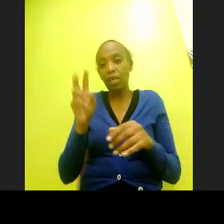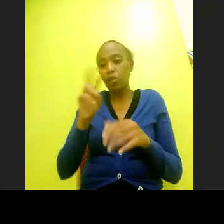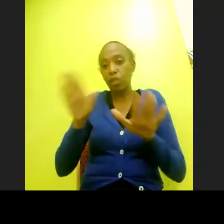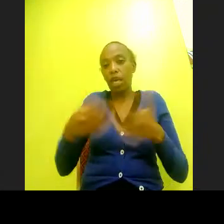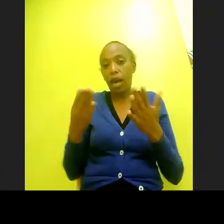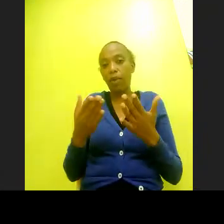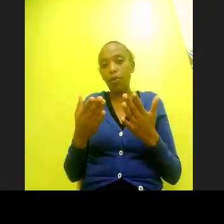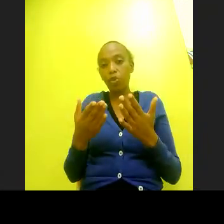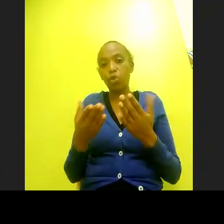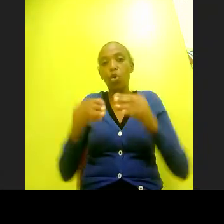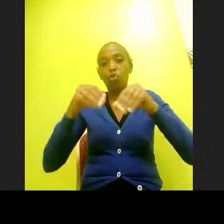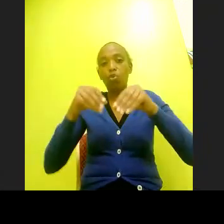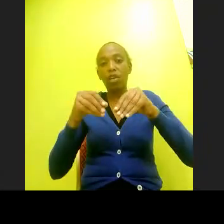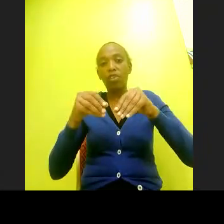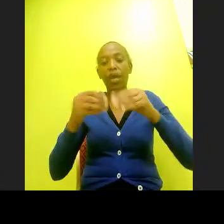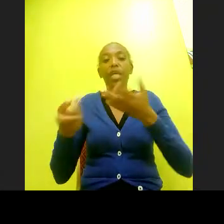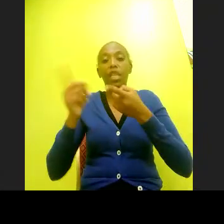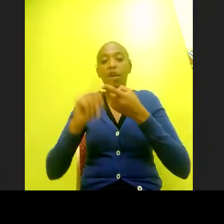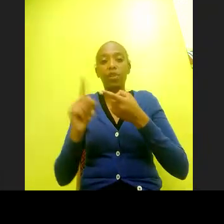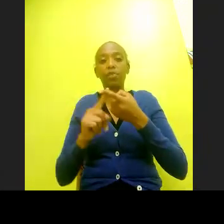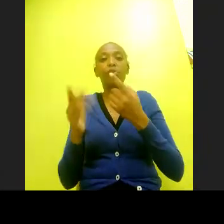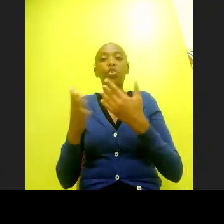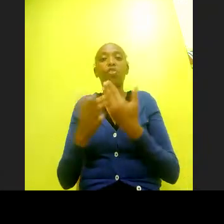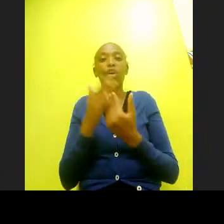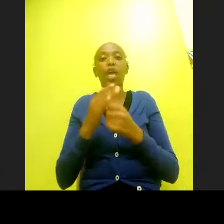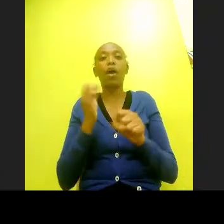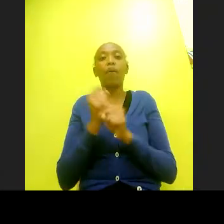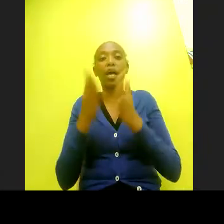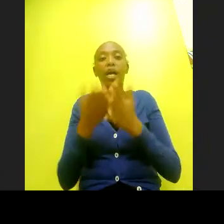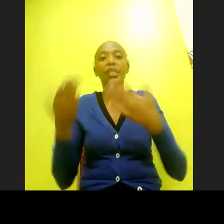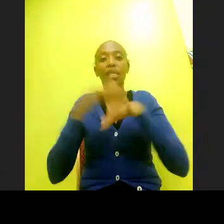contribution of care work to the care economy, integrate care work,